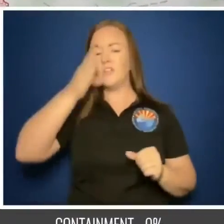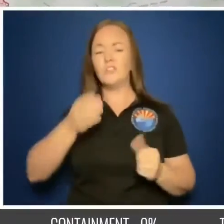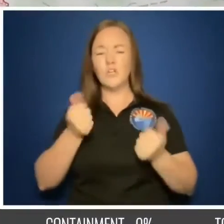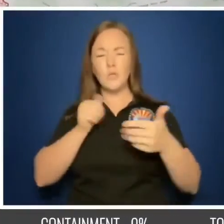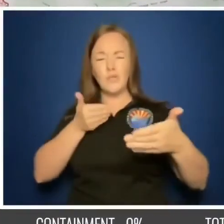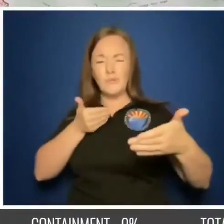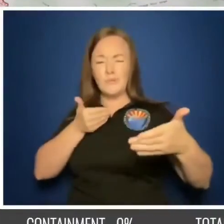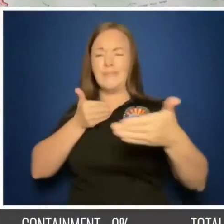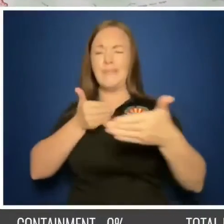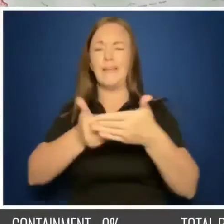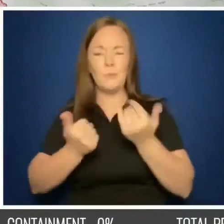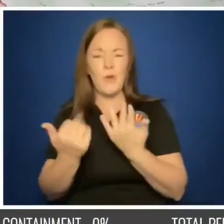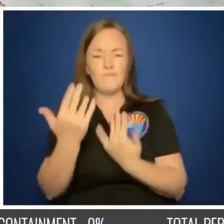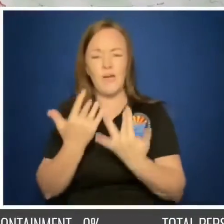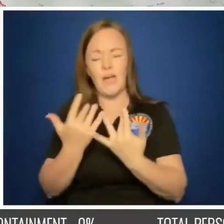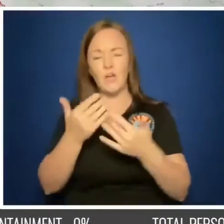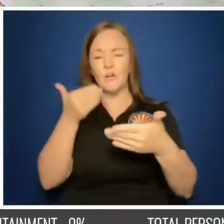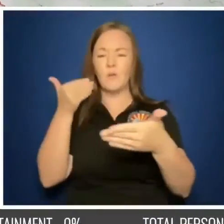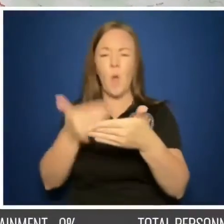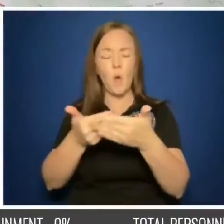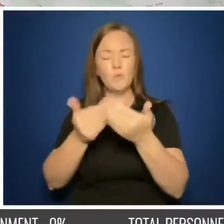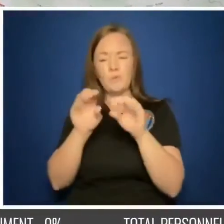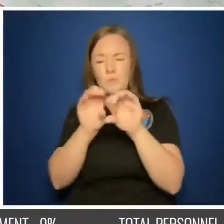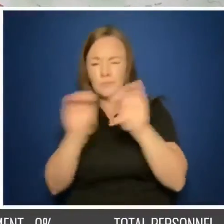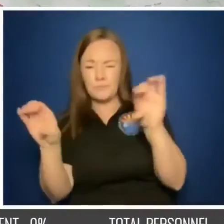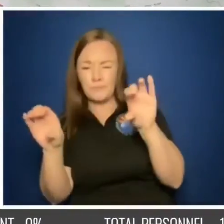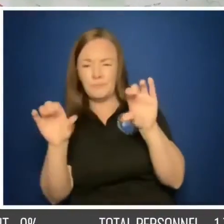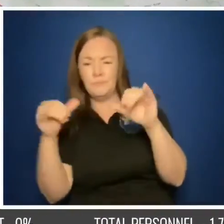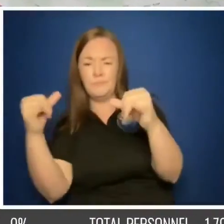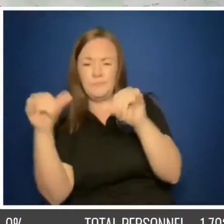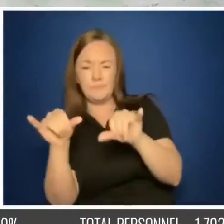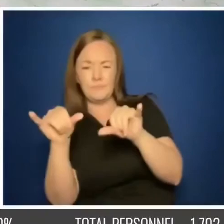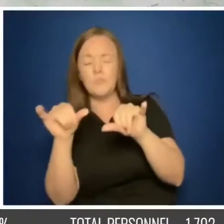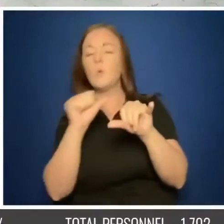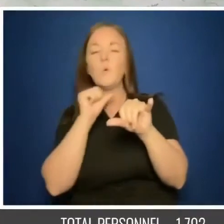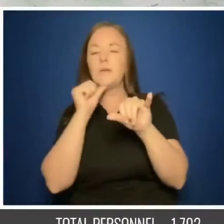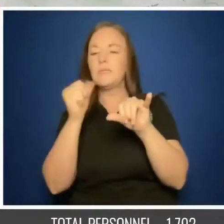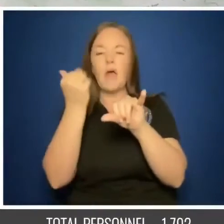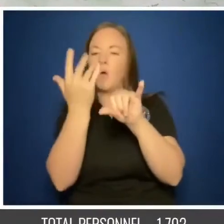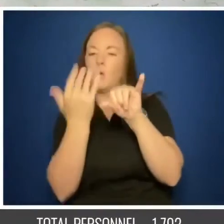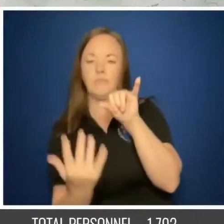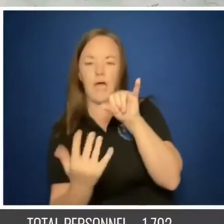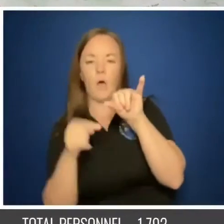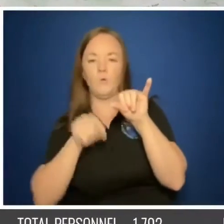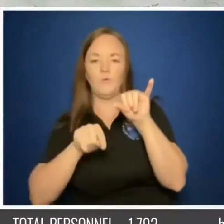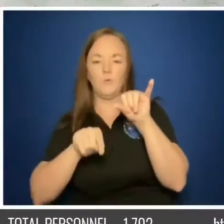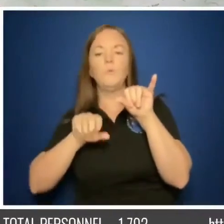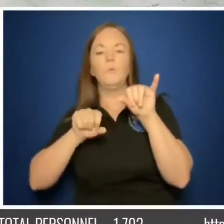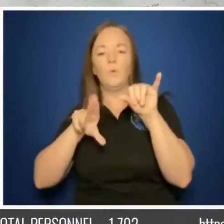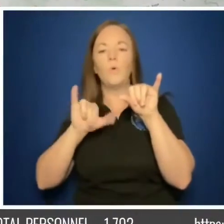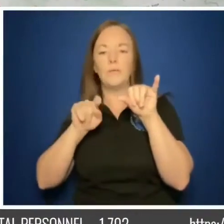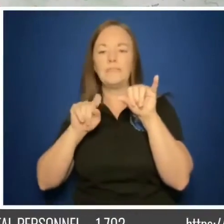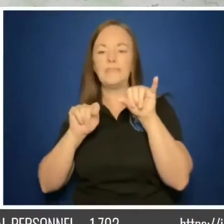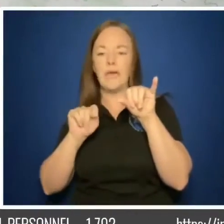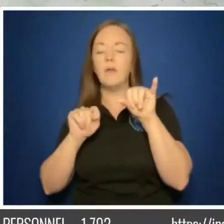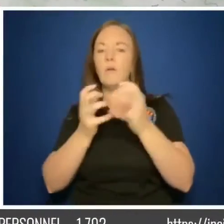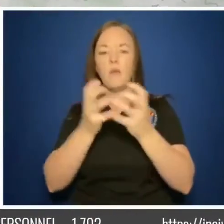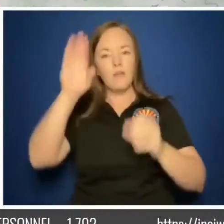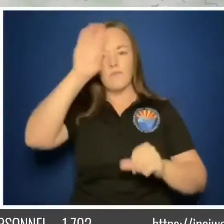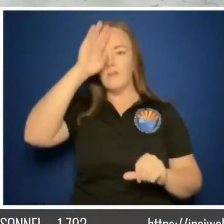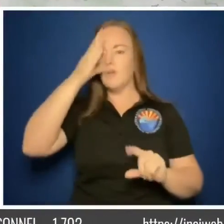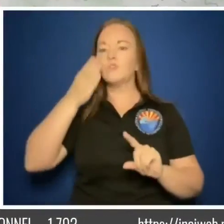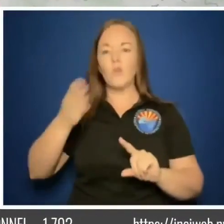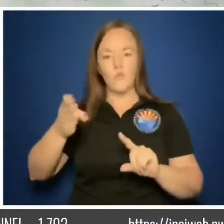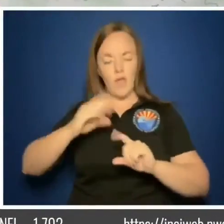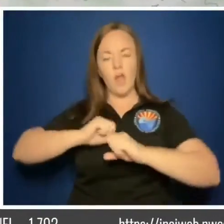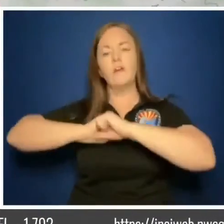it from continuing south into the community of Quintet. So we have a lot of investment down here. We're still not out of the clear here. We're going